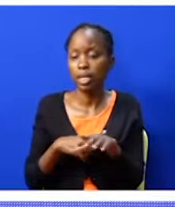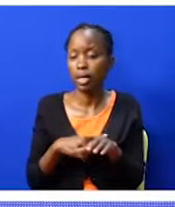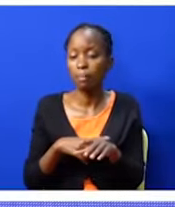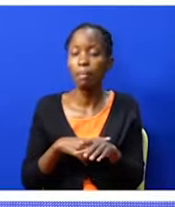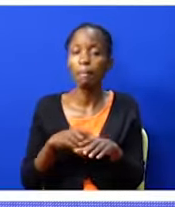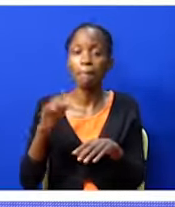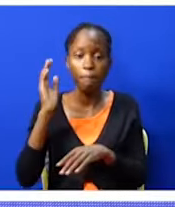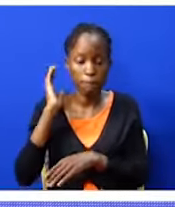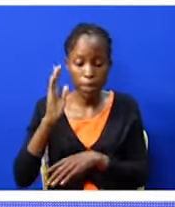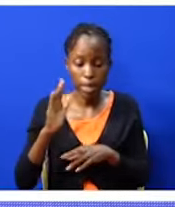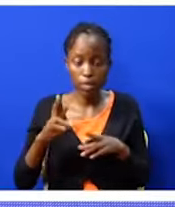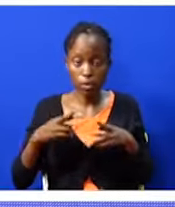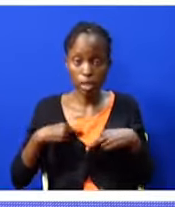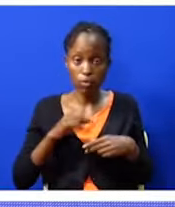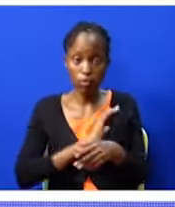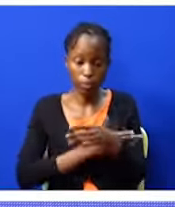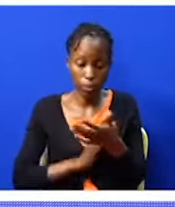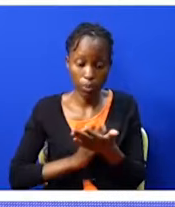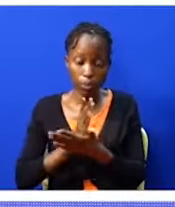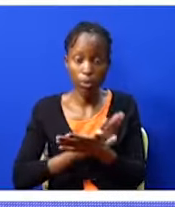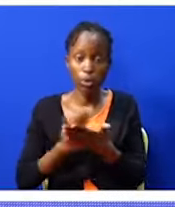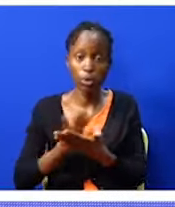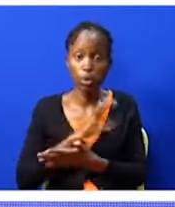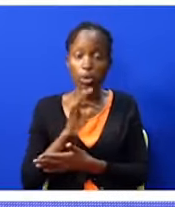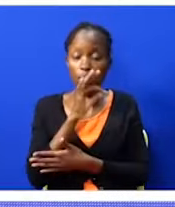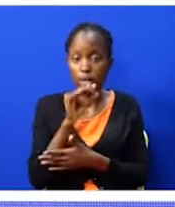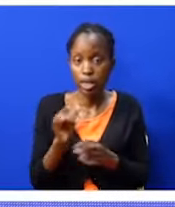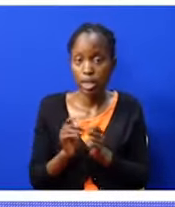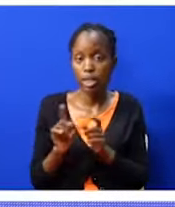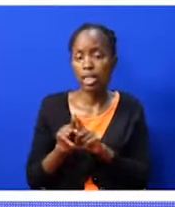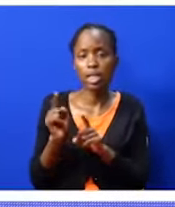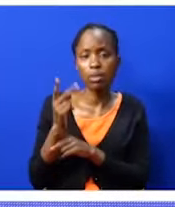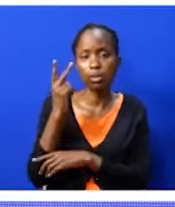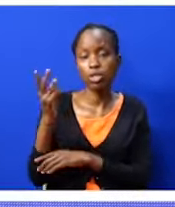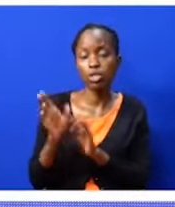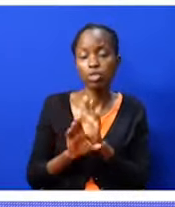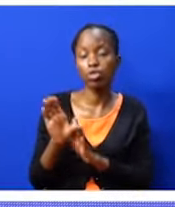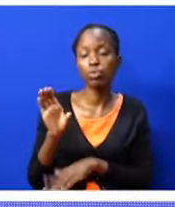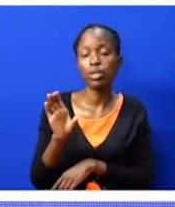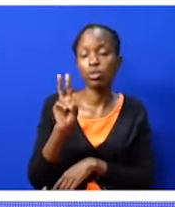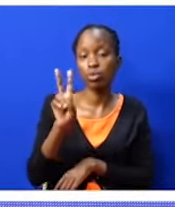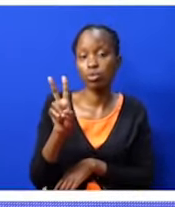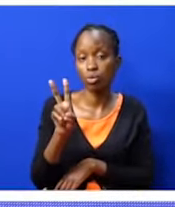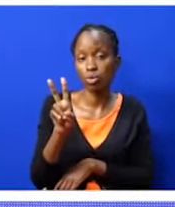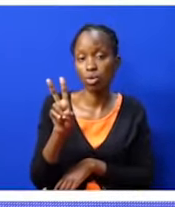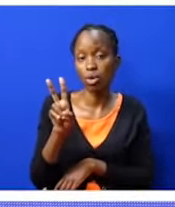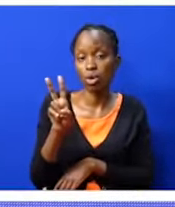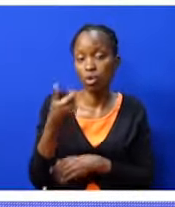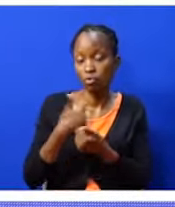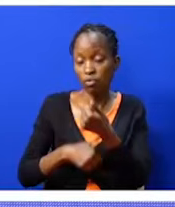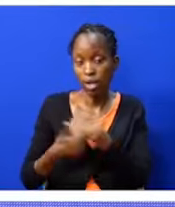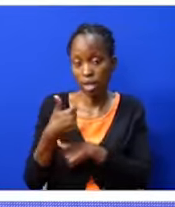power by the Holy Spirit, as seen in chapter 2 of